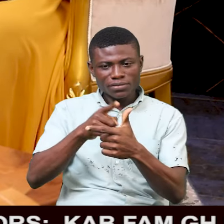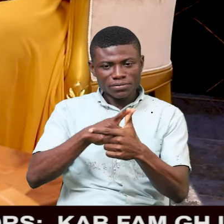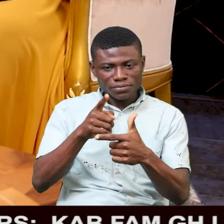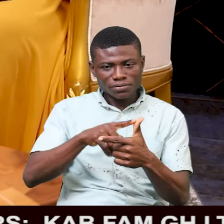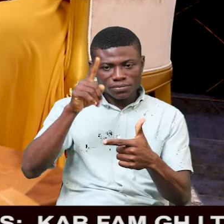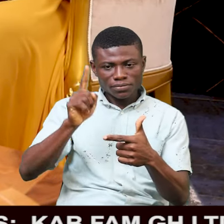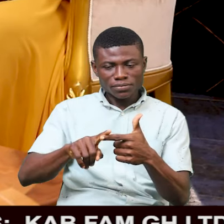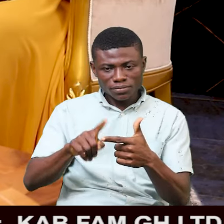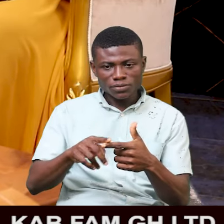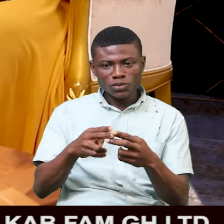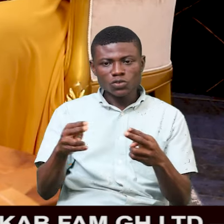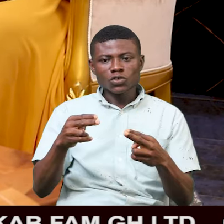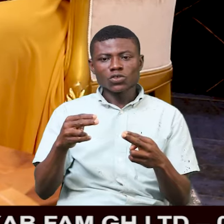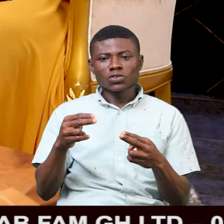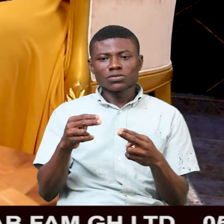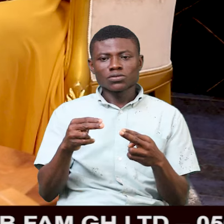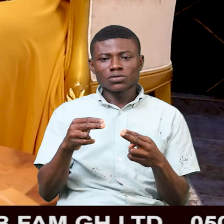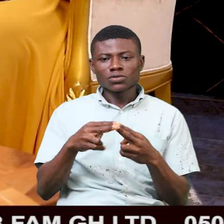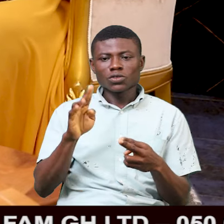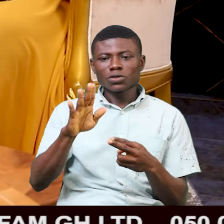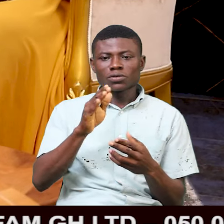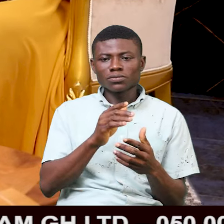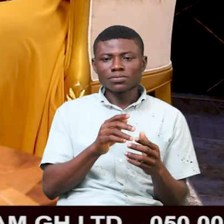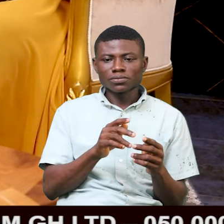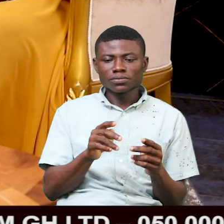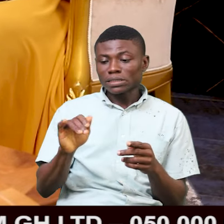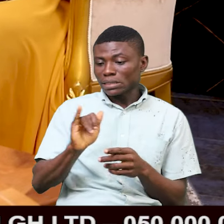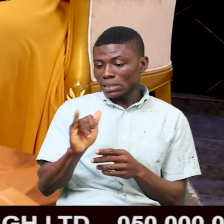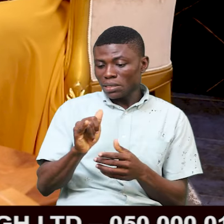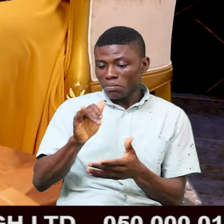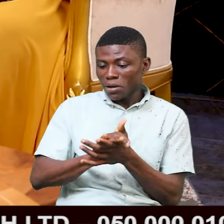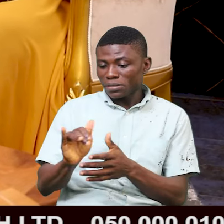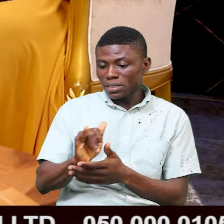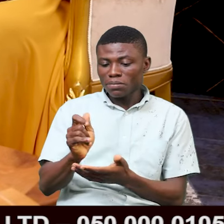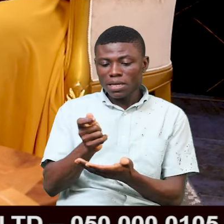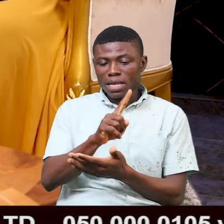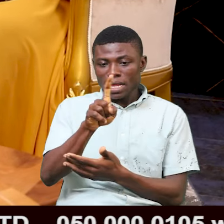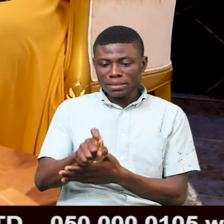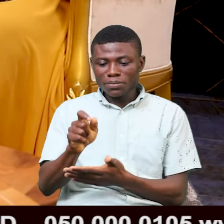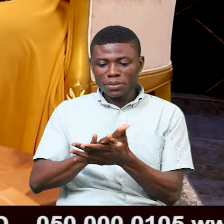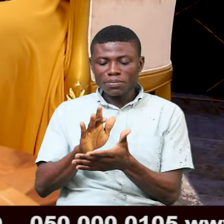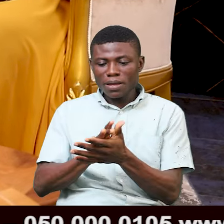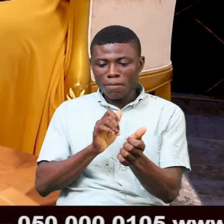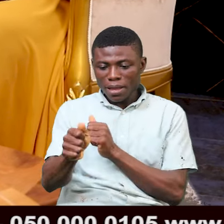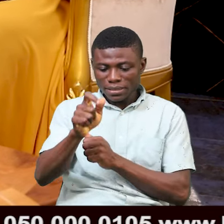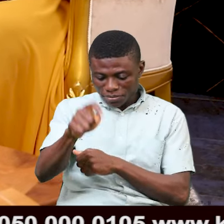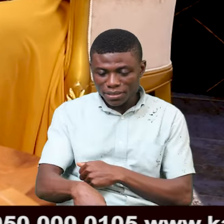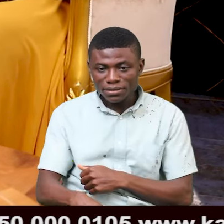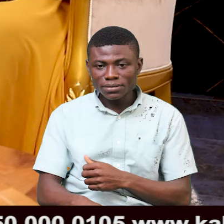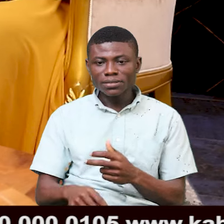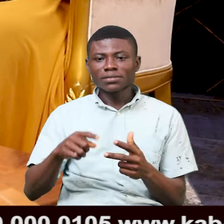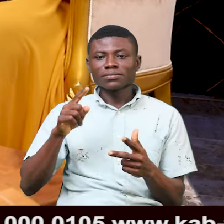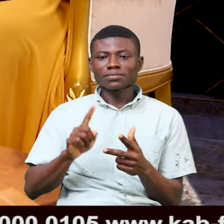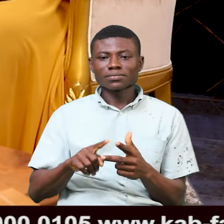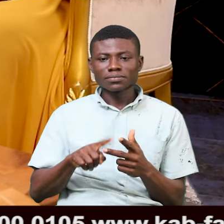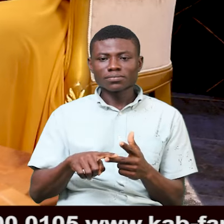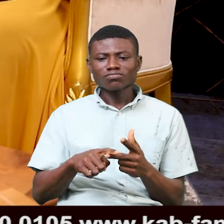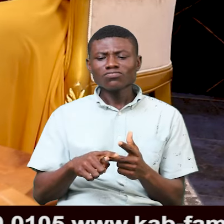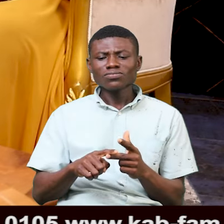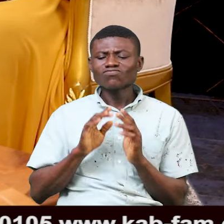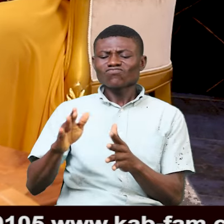worry? Enti wo worry no, it is a exam paper you must pass. Yeah. Obon say